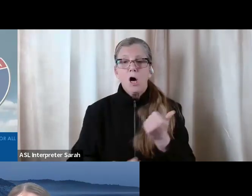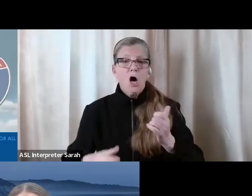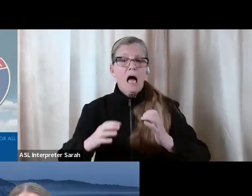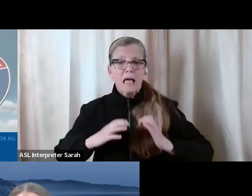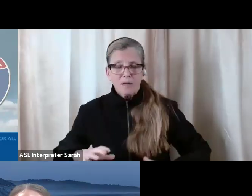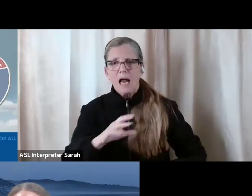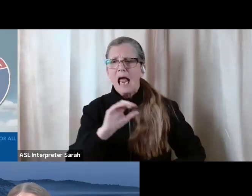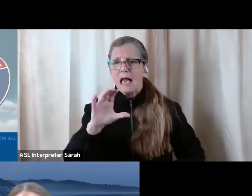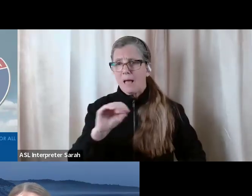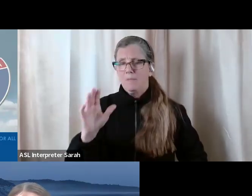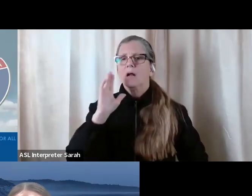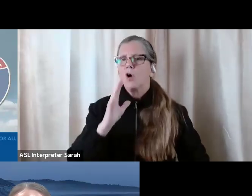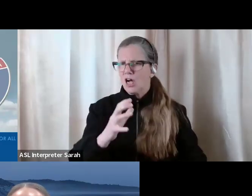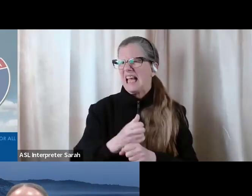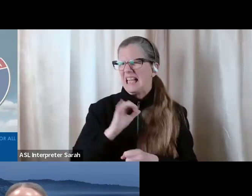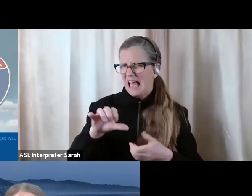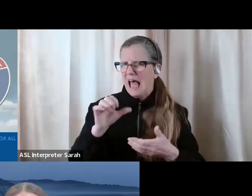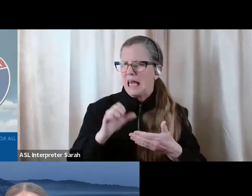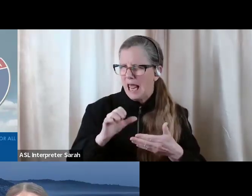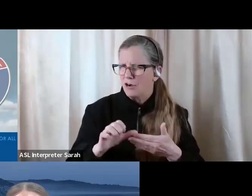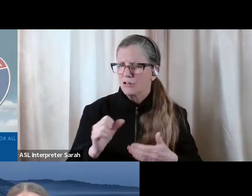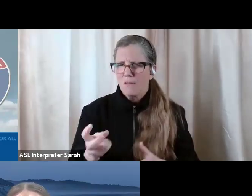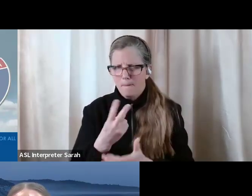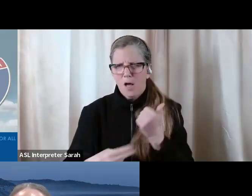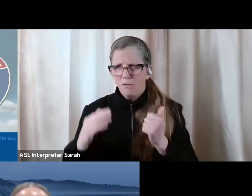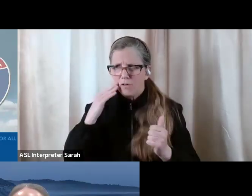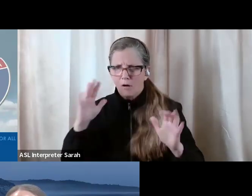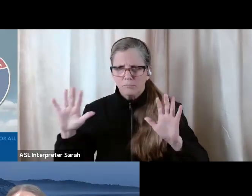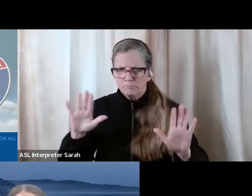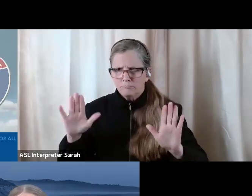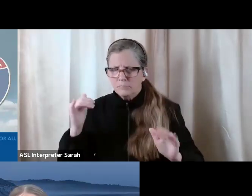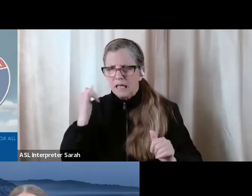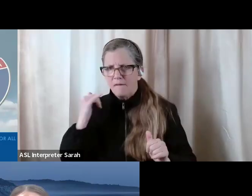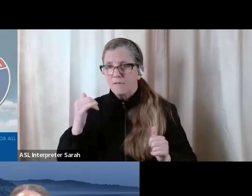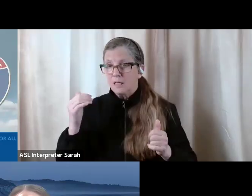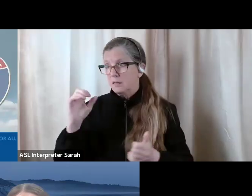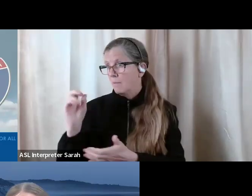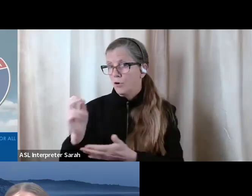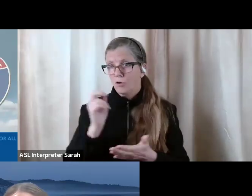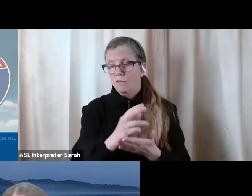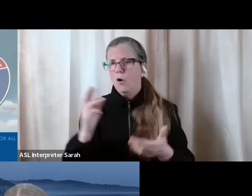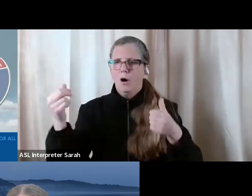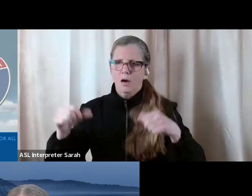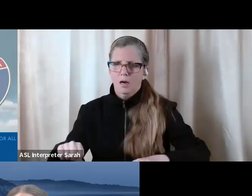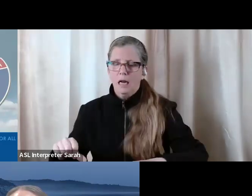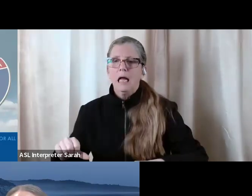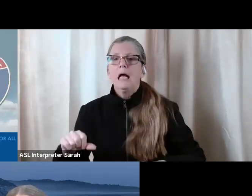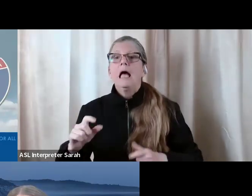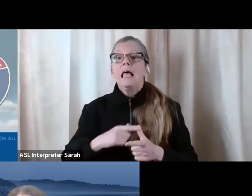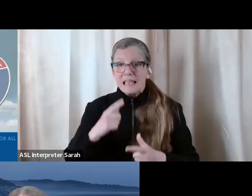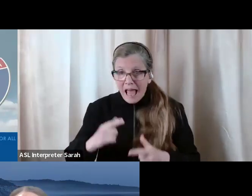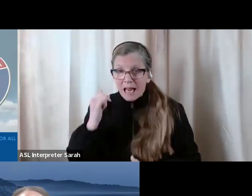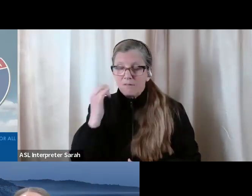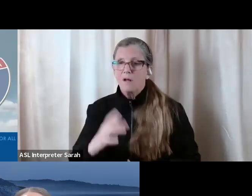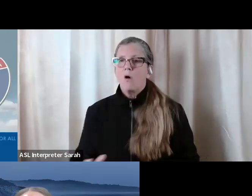that confirmation. So they'll both know once it's complete, but then if the service provider and the customer want to connect again, they can